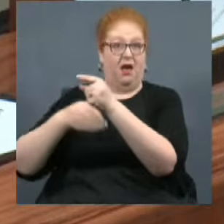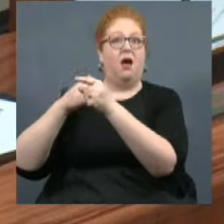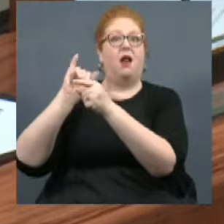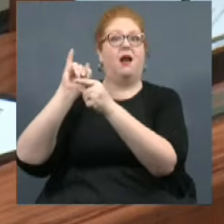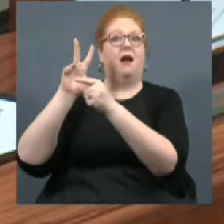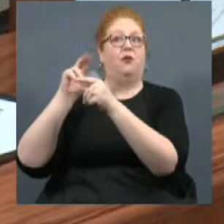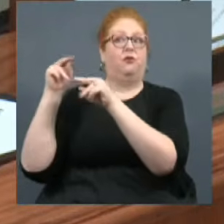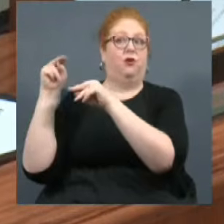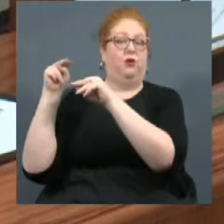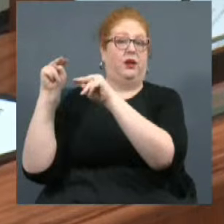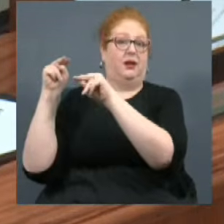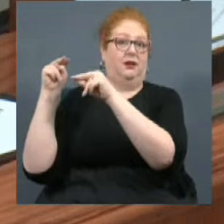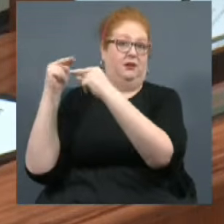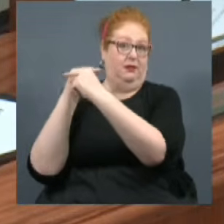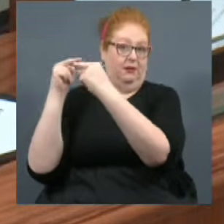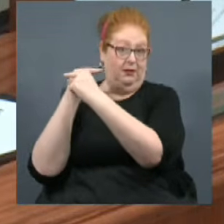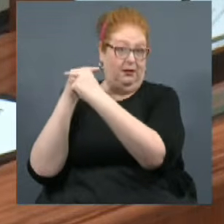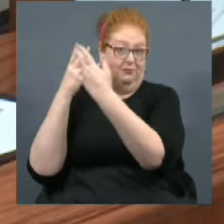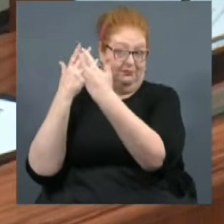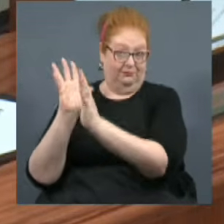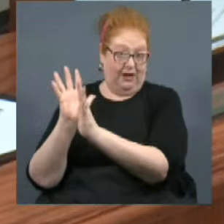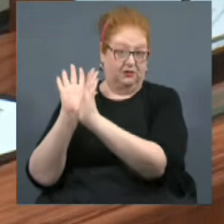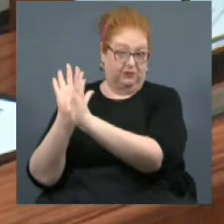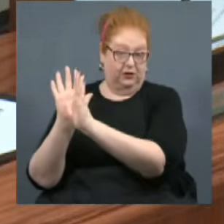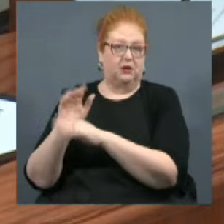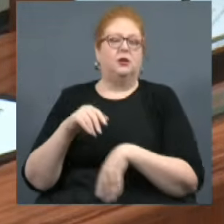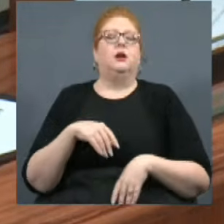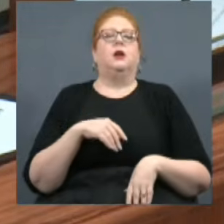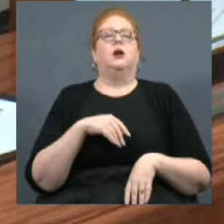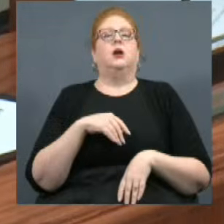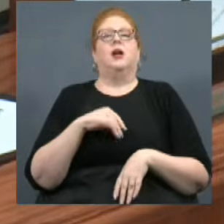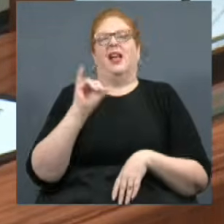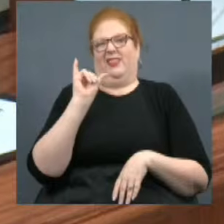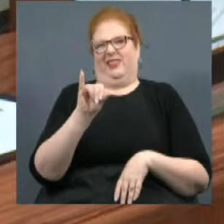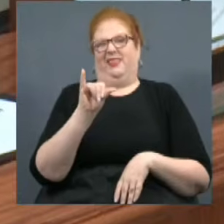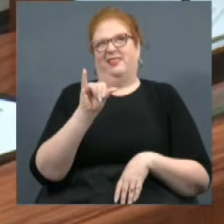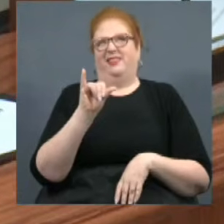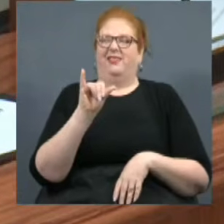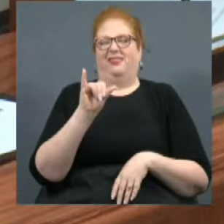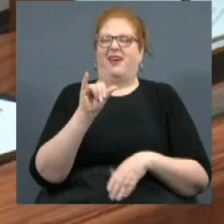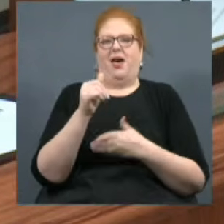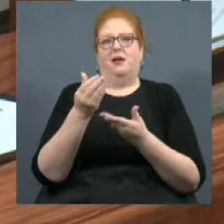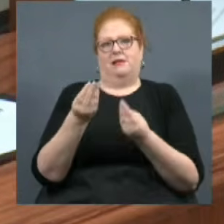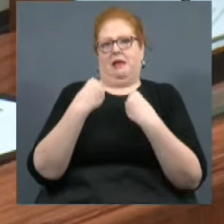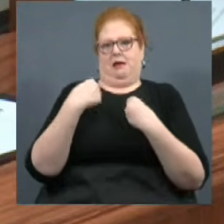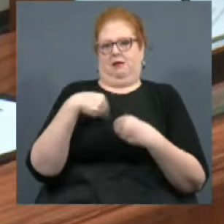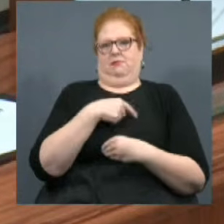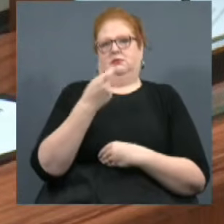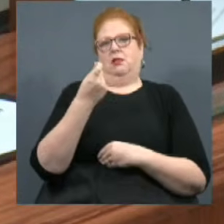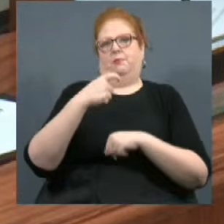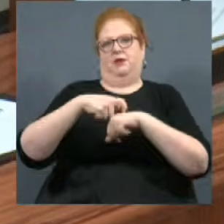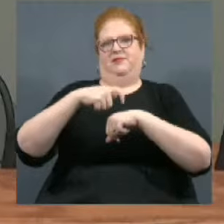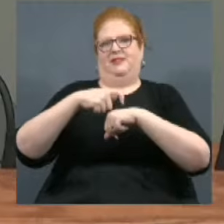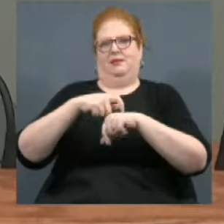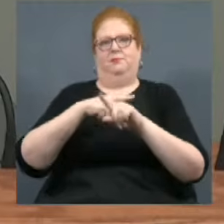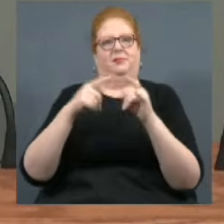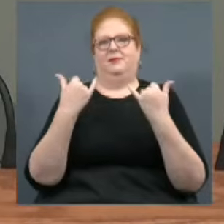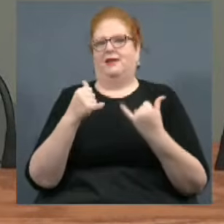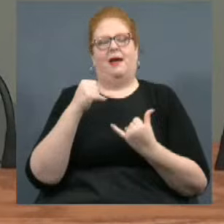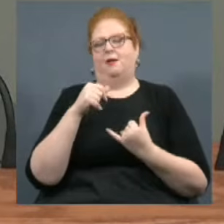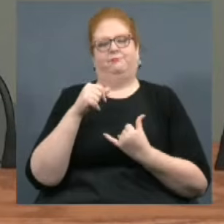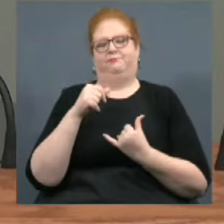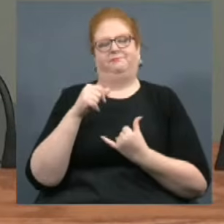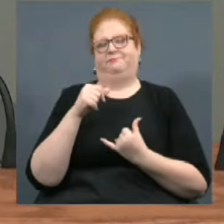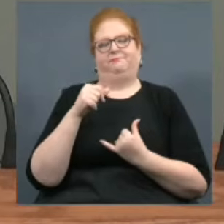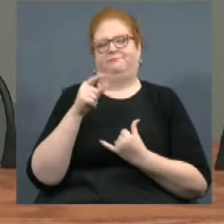So that's another thing that helped deal with the downtime or delay, but now that's not acceptable.